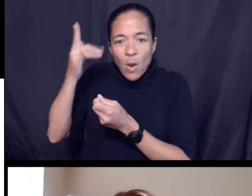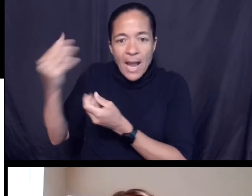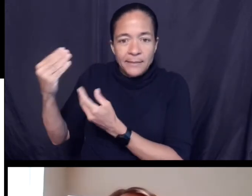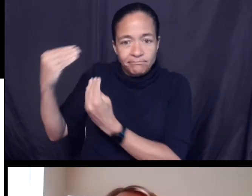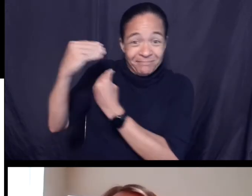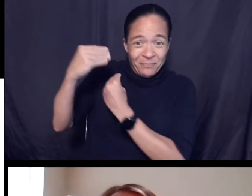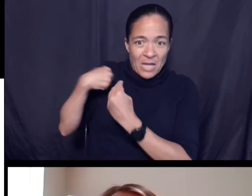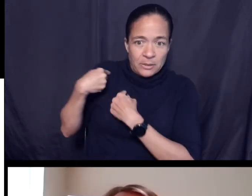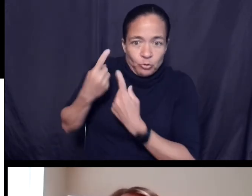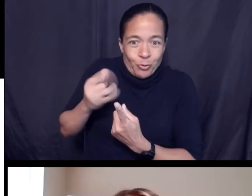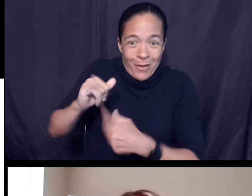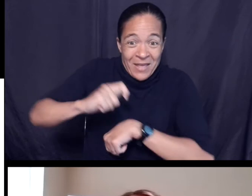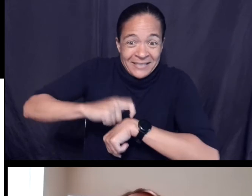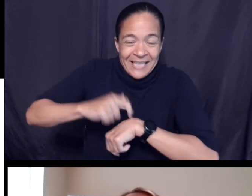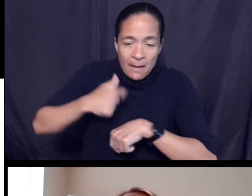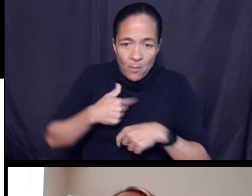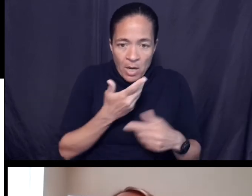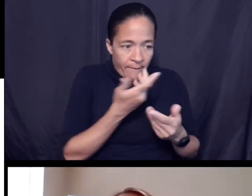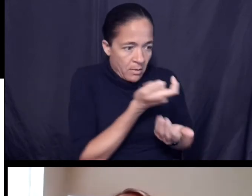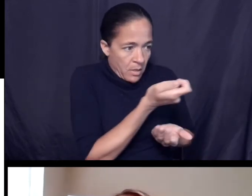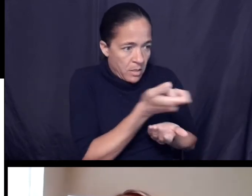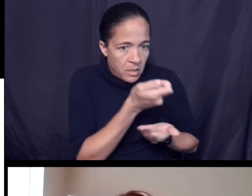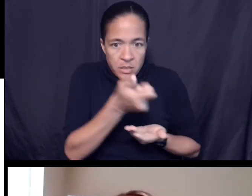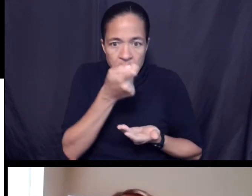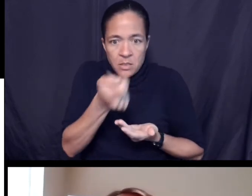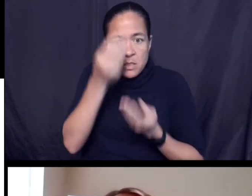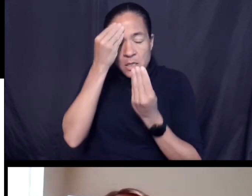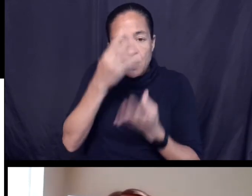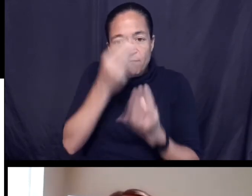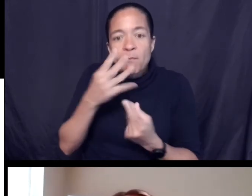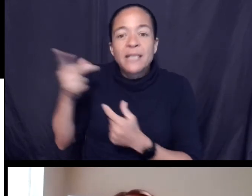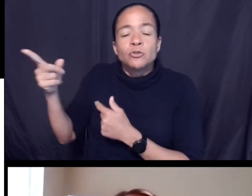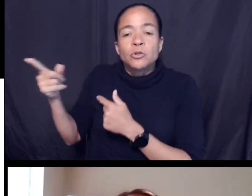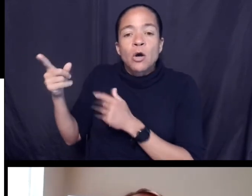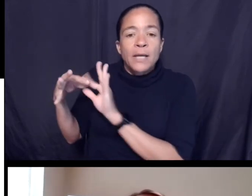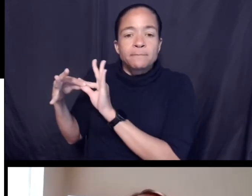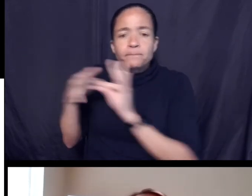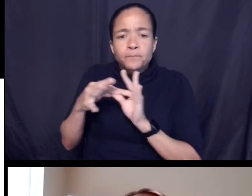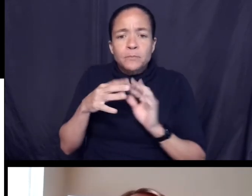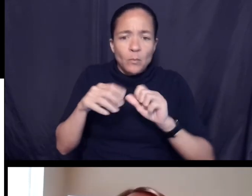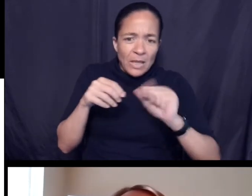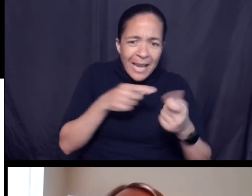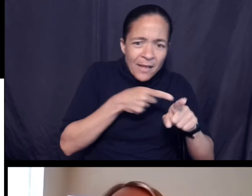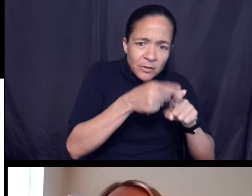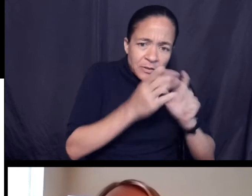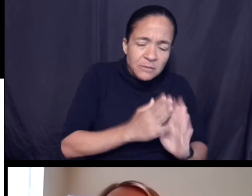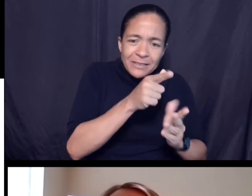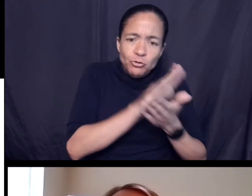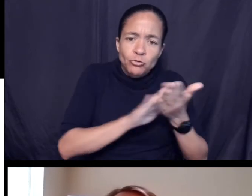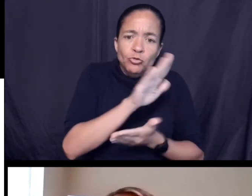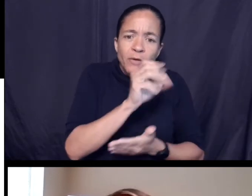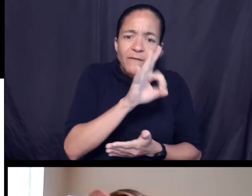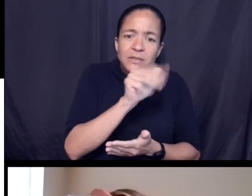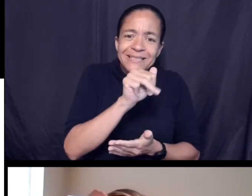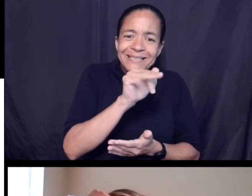time when we didn't have very good information. And so he was able to connect us with the maternal fetal medicine specialists up at the University of